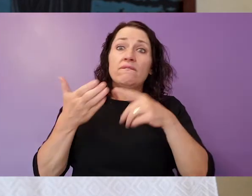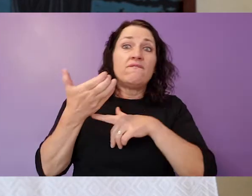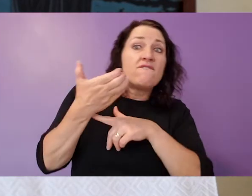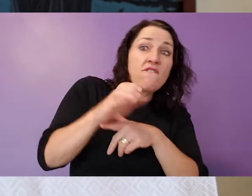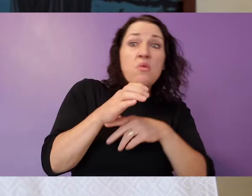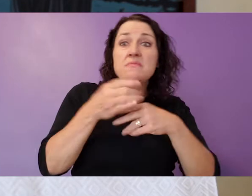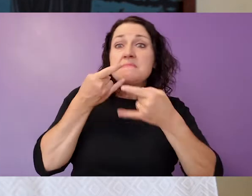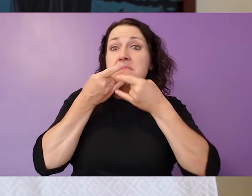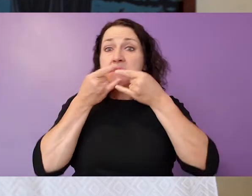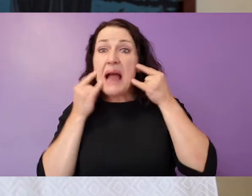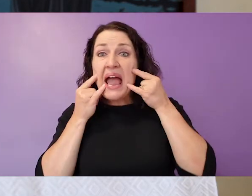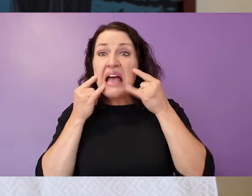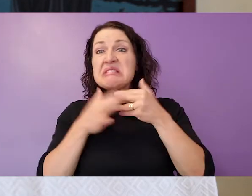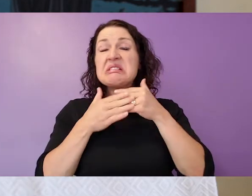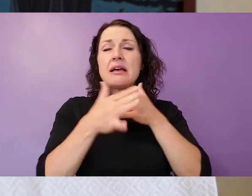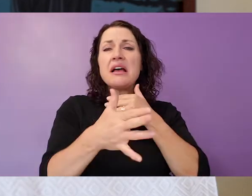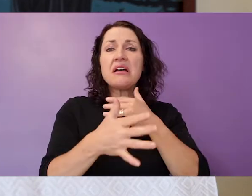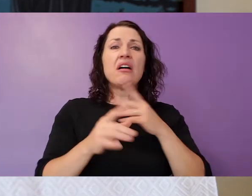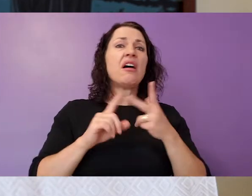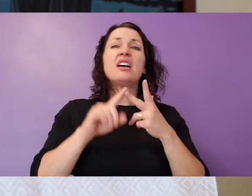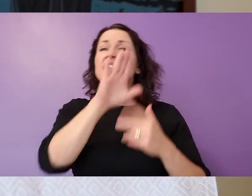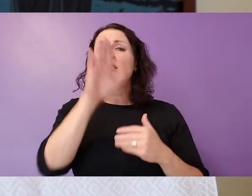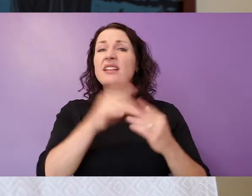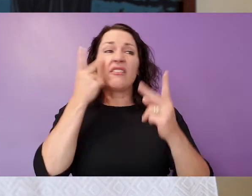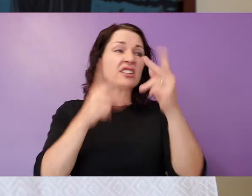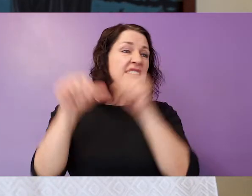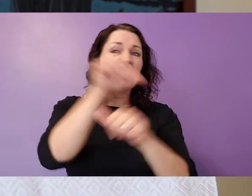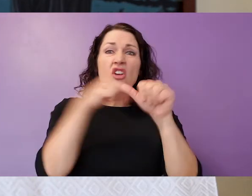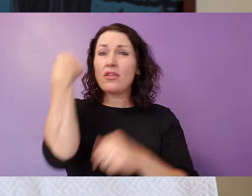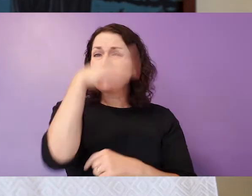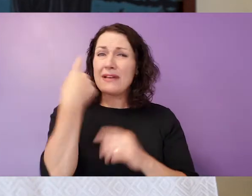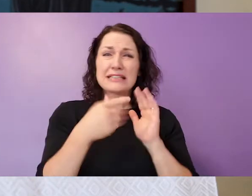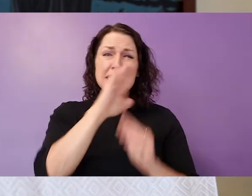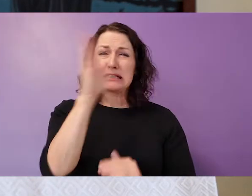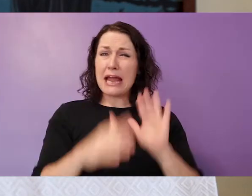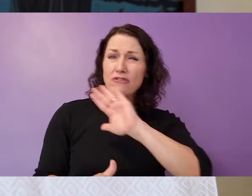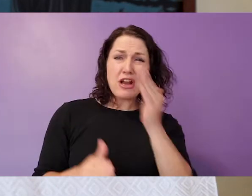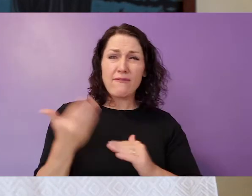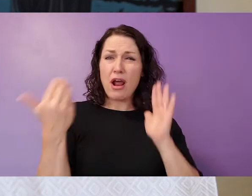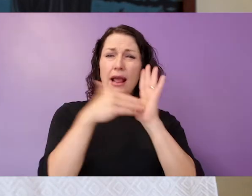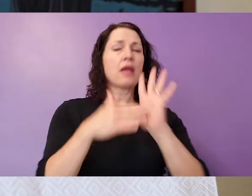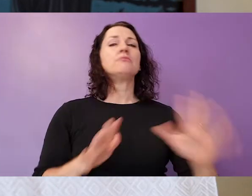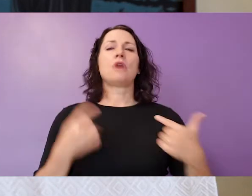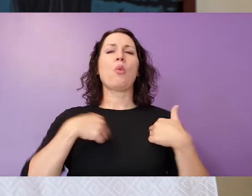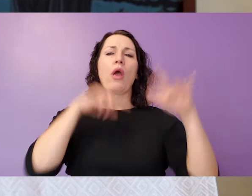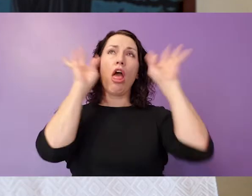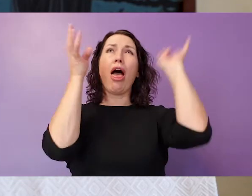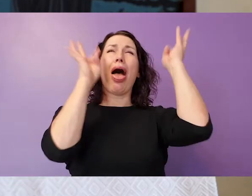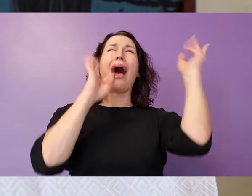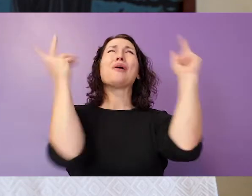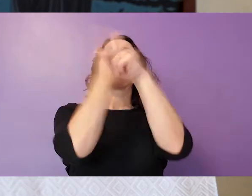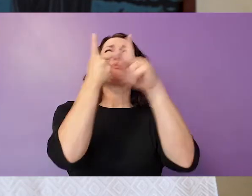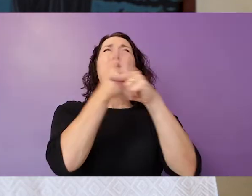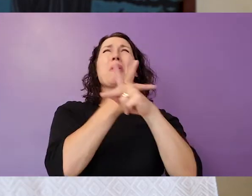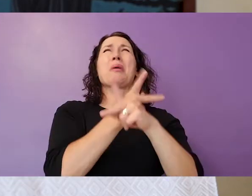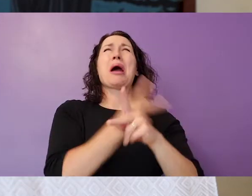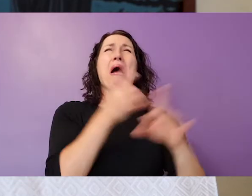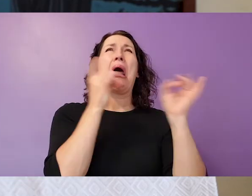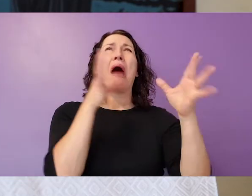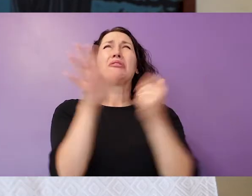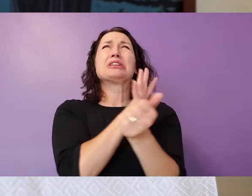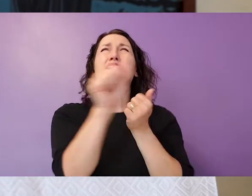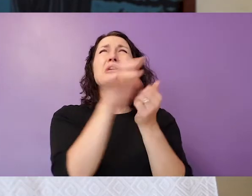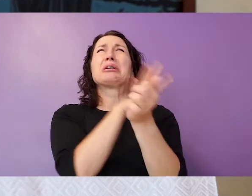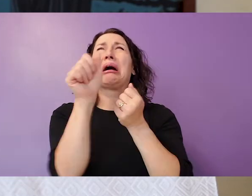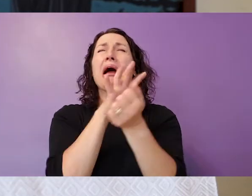masked up? Will we never see each other's faces again? We can catastrophize, and that's